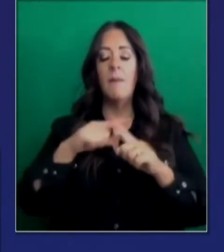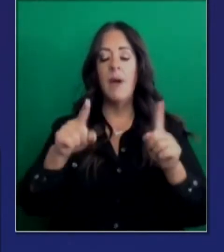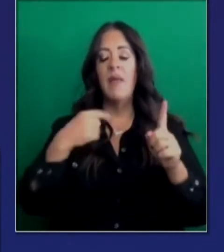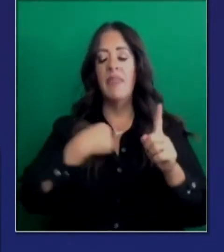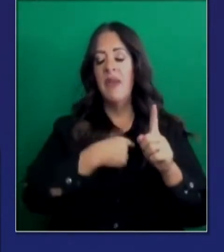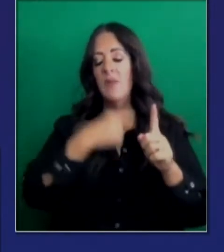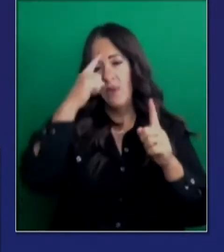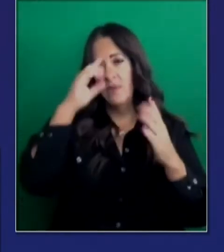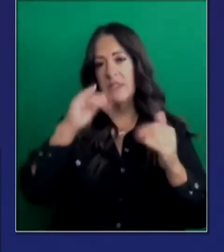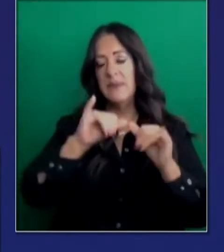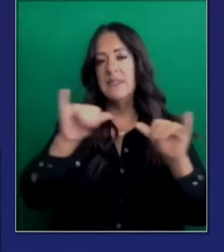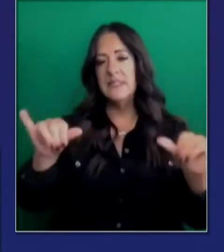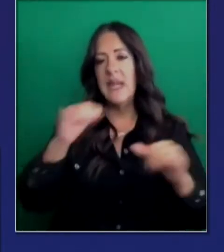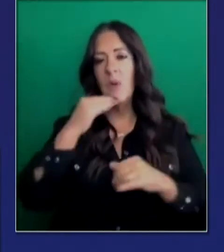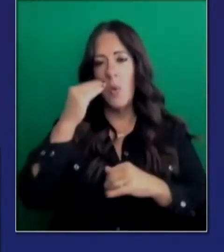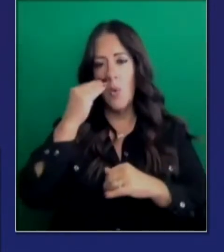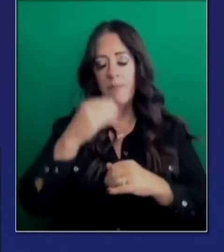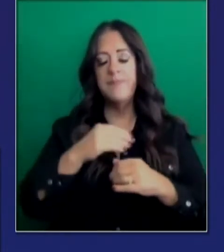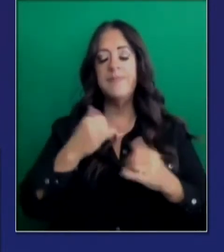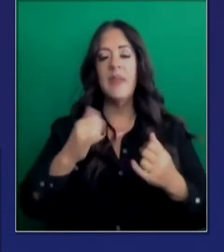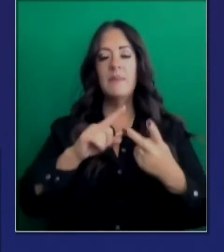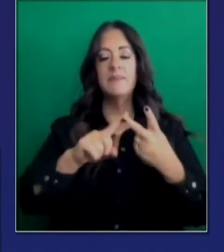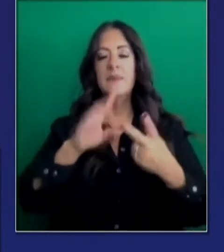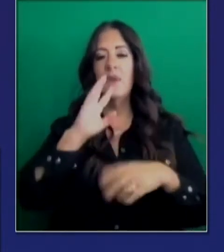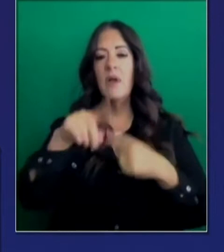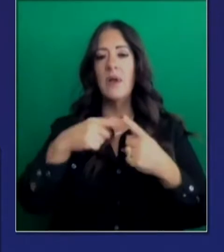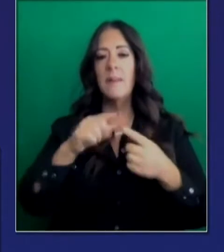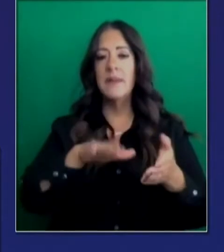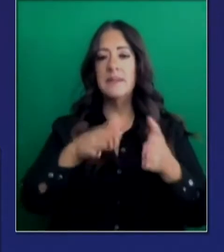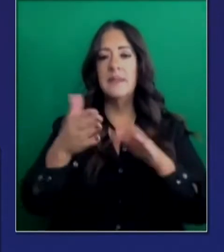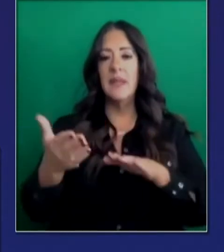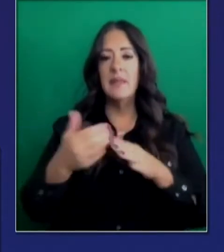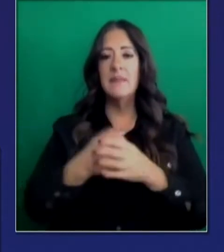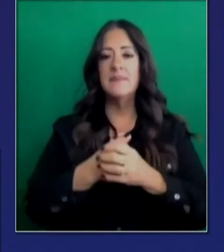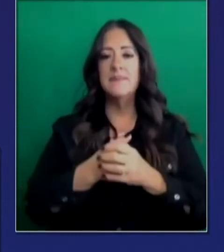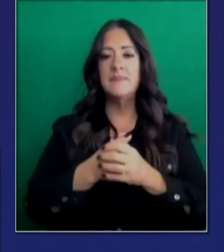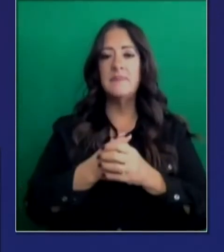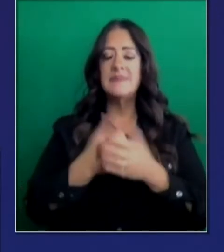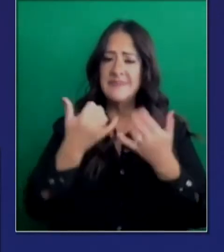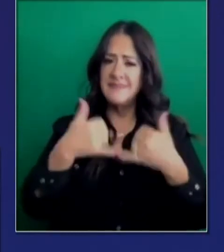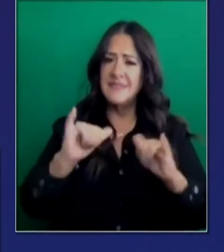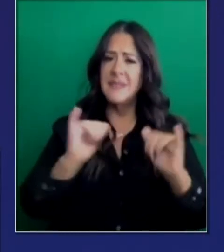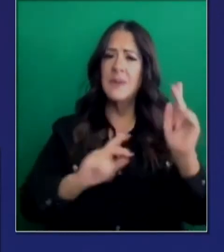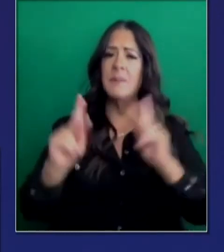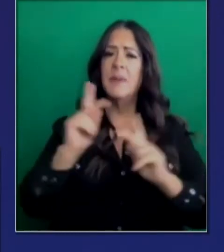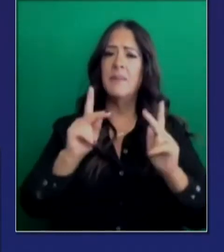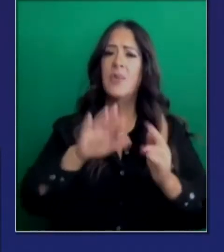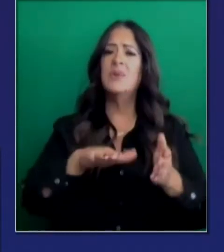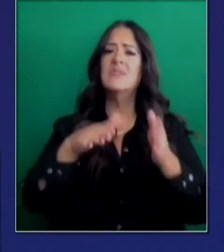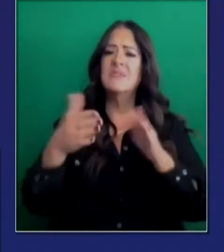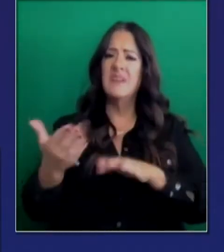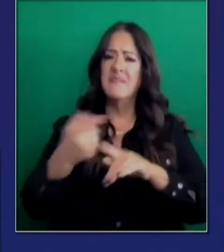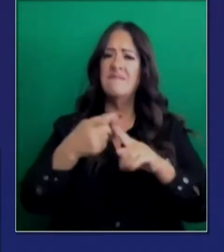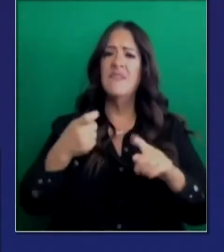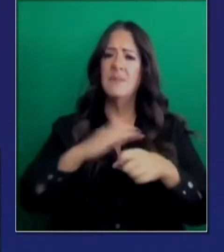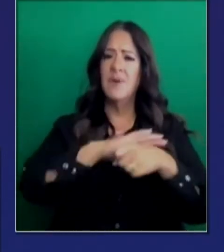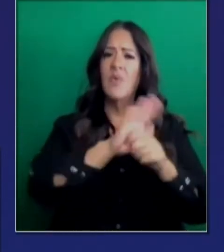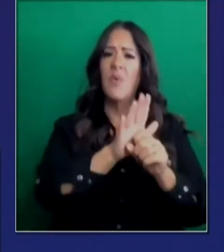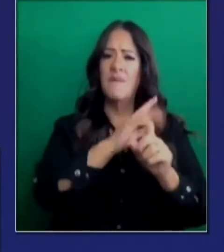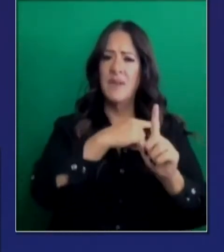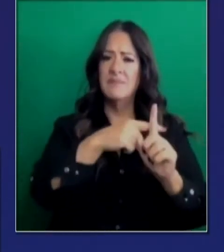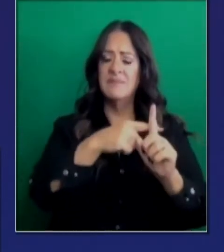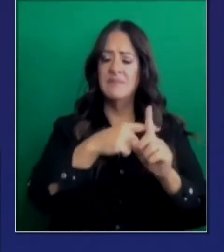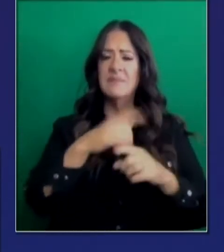to deaths, we continue to see a substantial number of people losing their lives to this pandemic, averaging